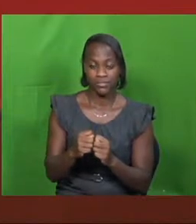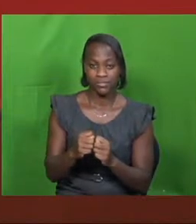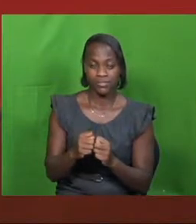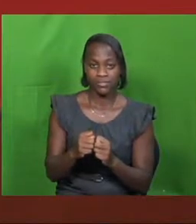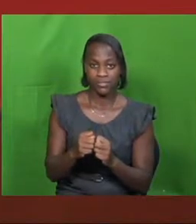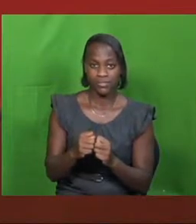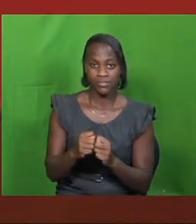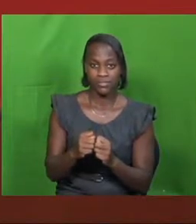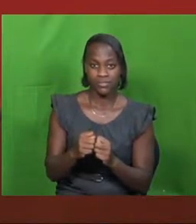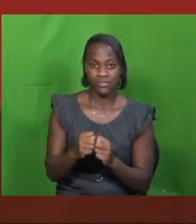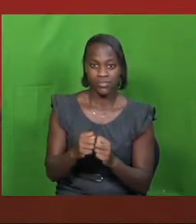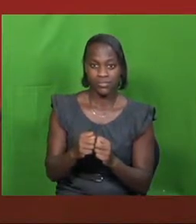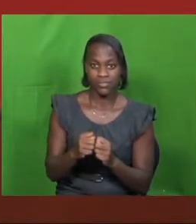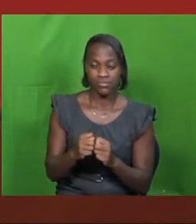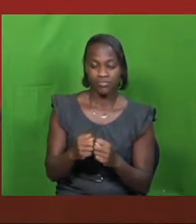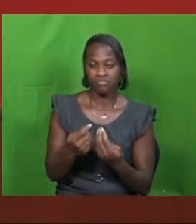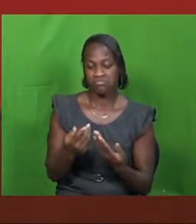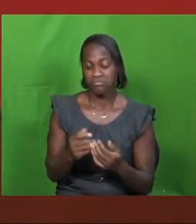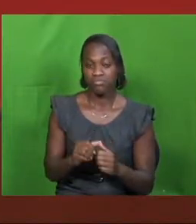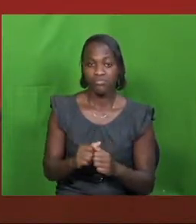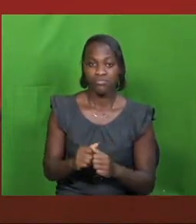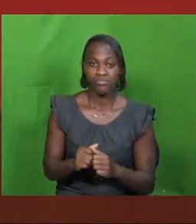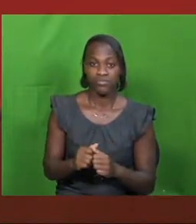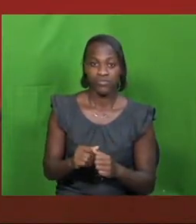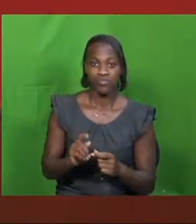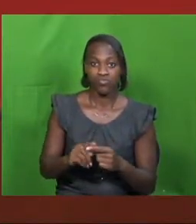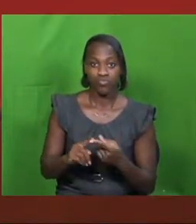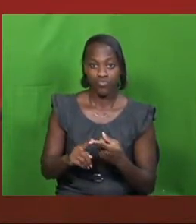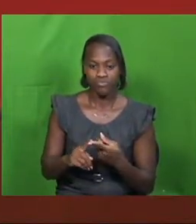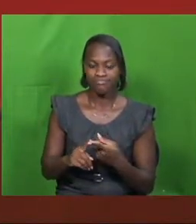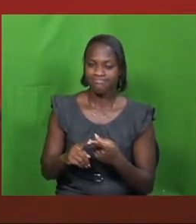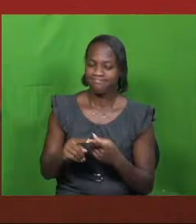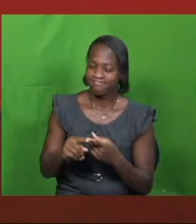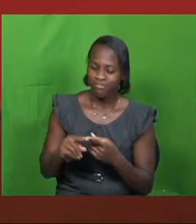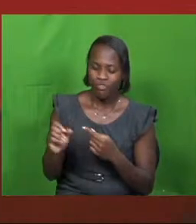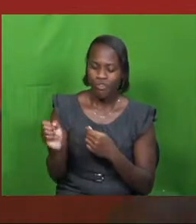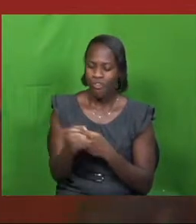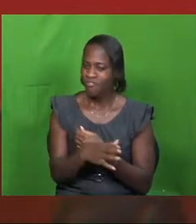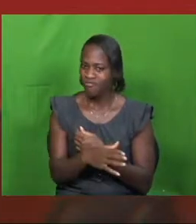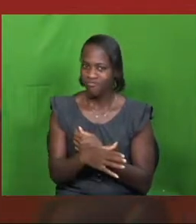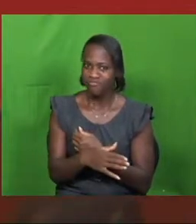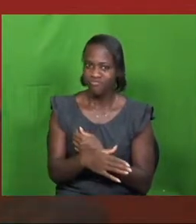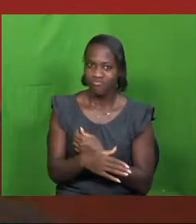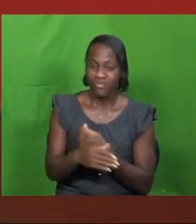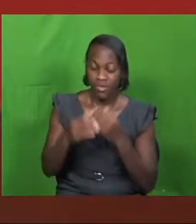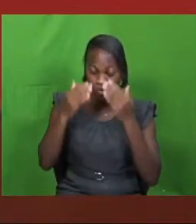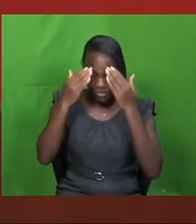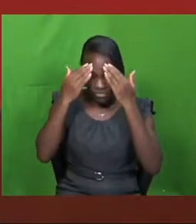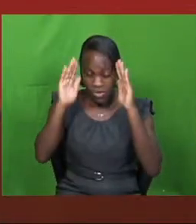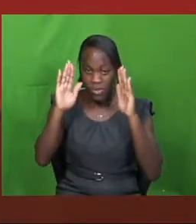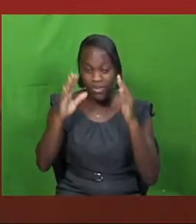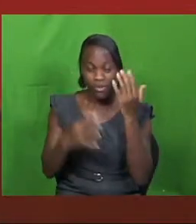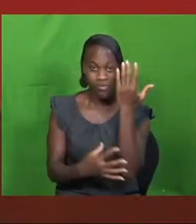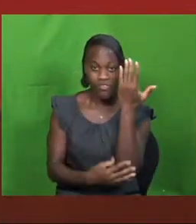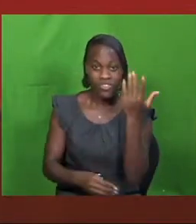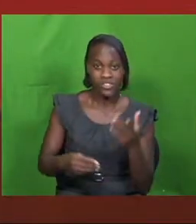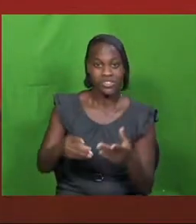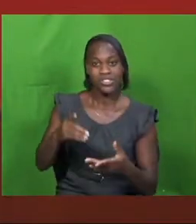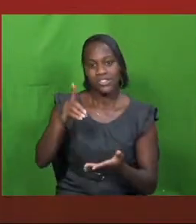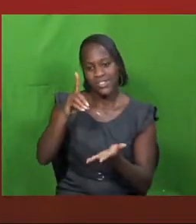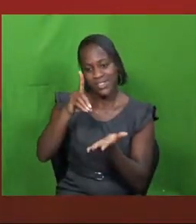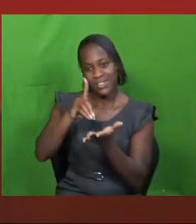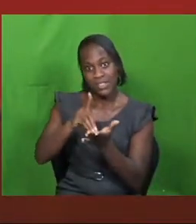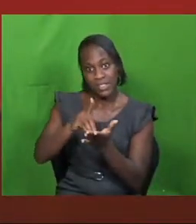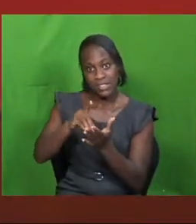to rid away ignorance, poverty, and disease. from Ghana. You are